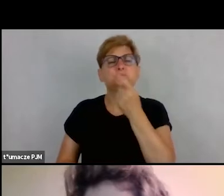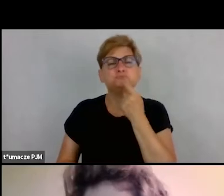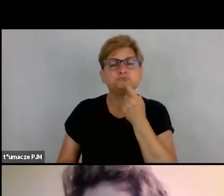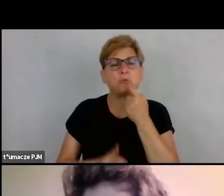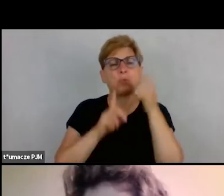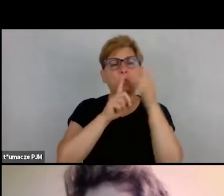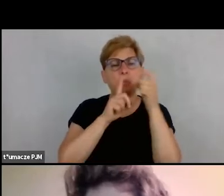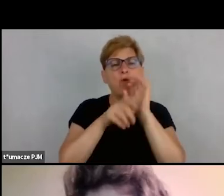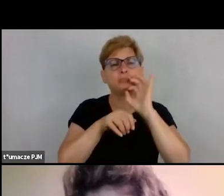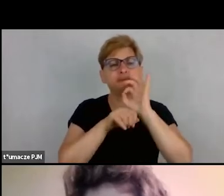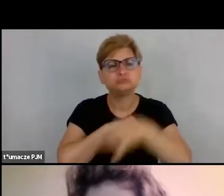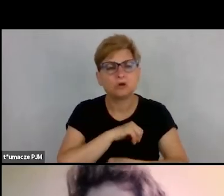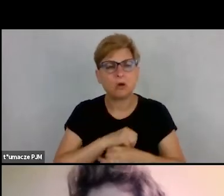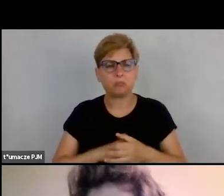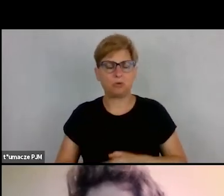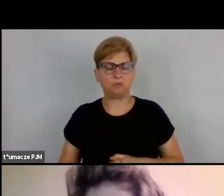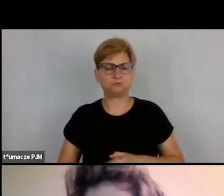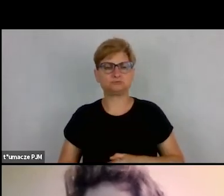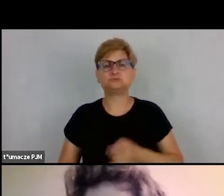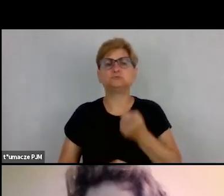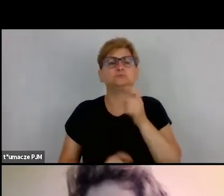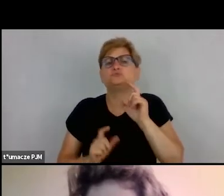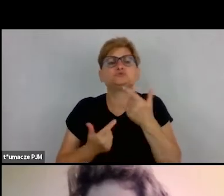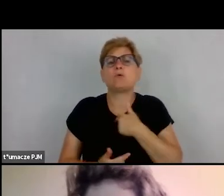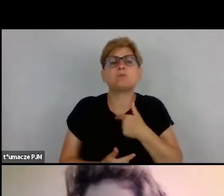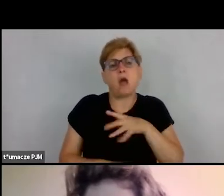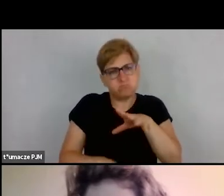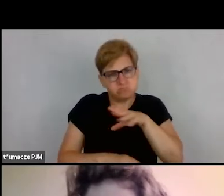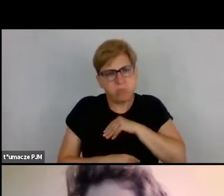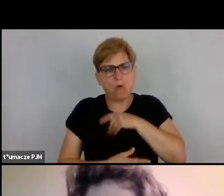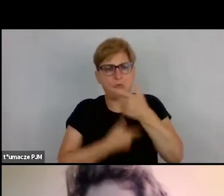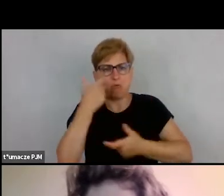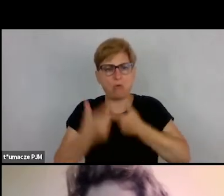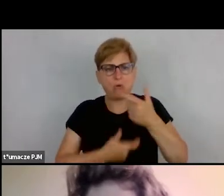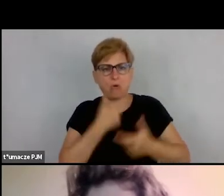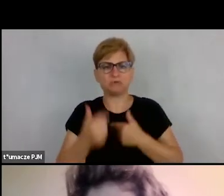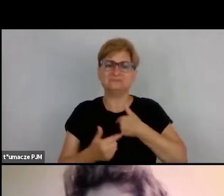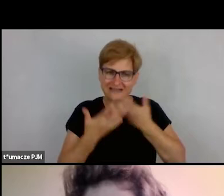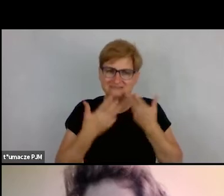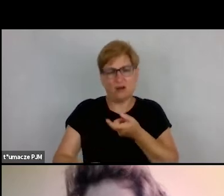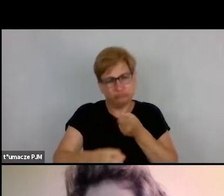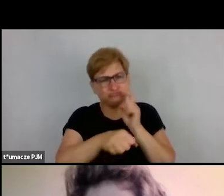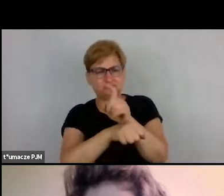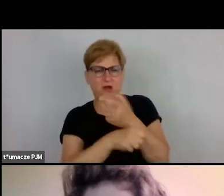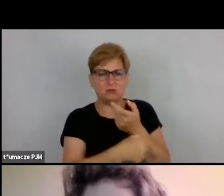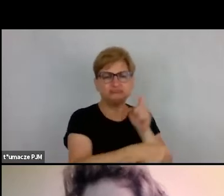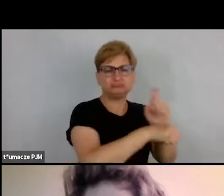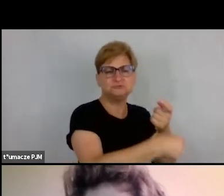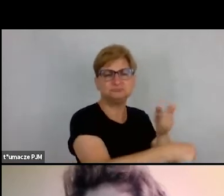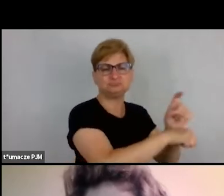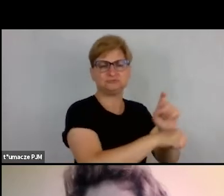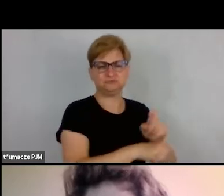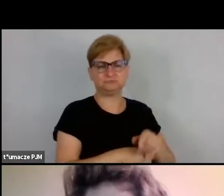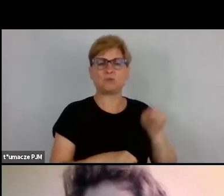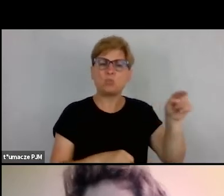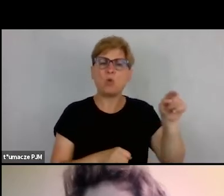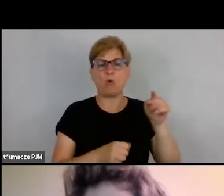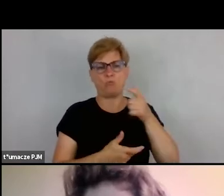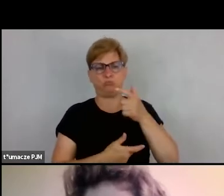then I began to work with homeless youth. And so these kind of personal, familial, and